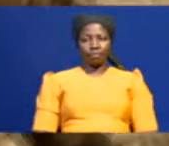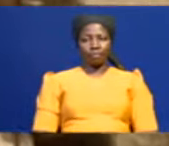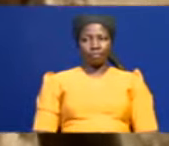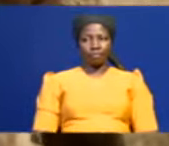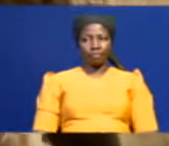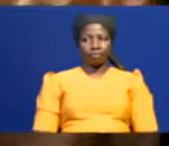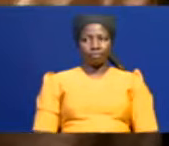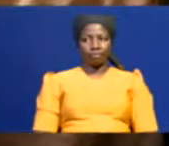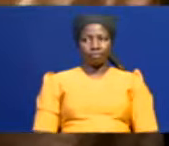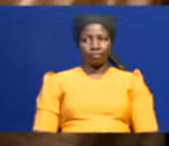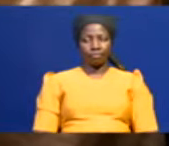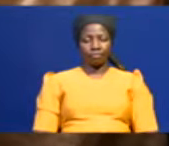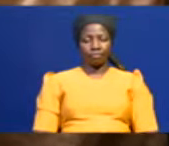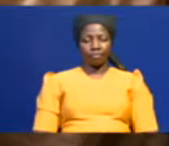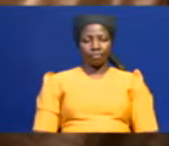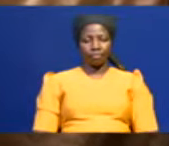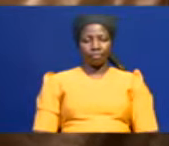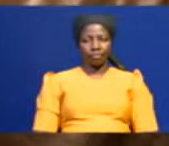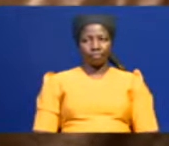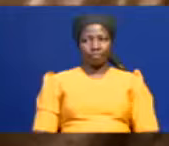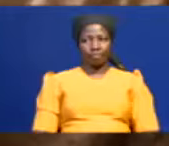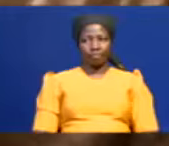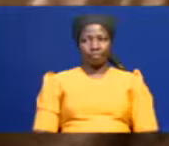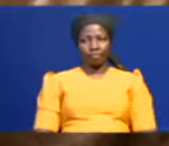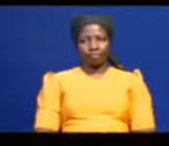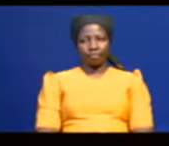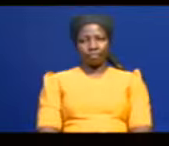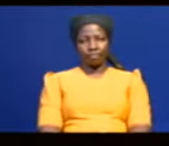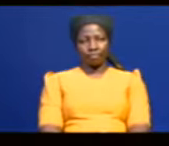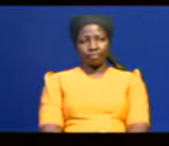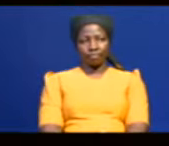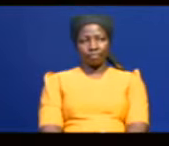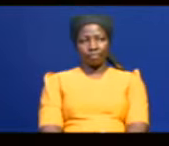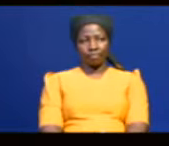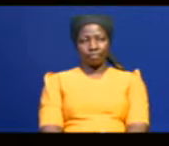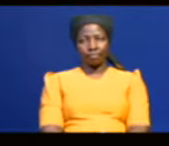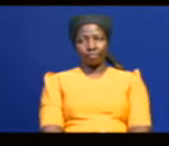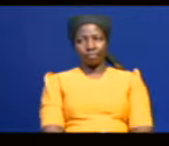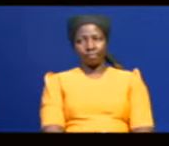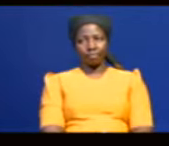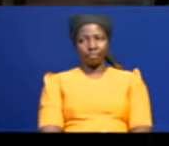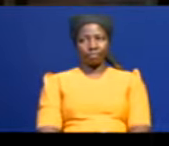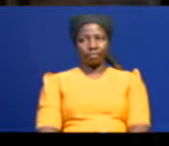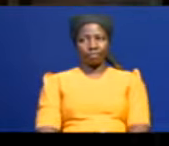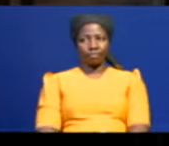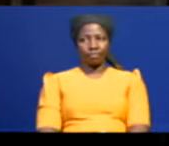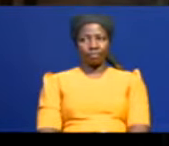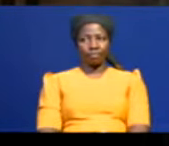Jacqueline Masharia for Cinemas and Theatre.